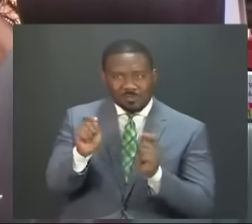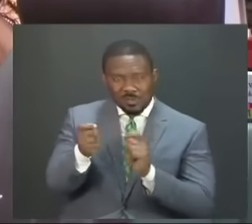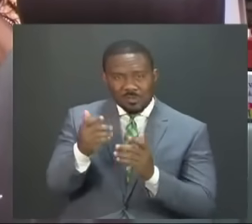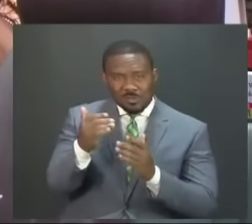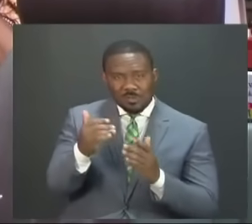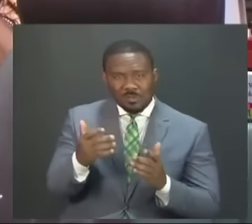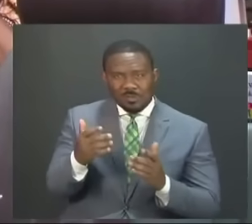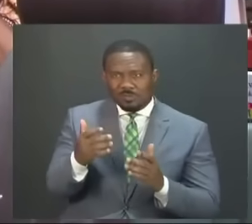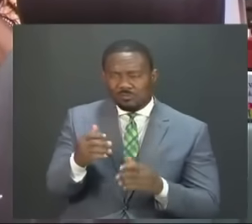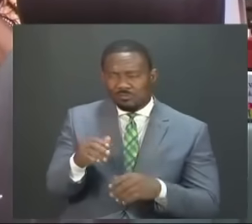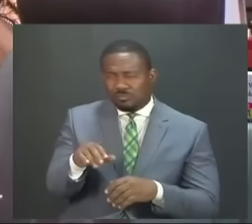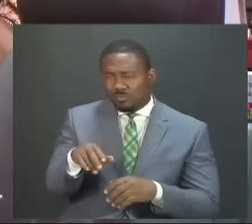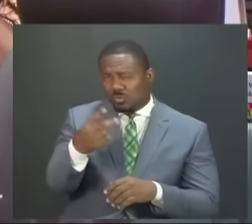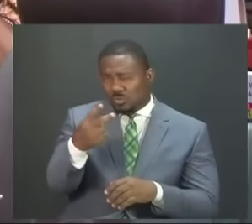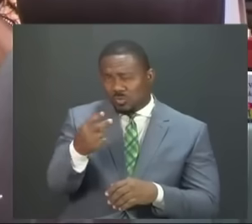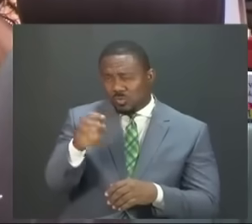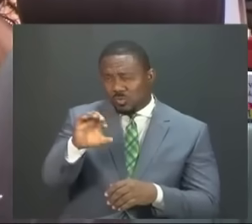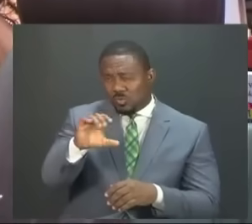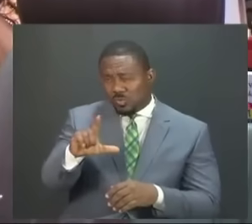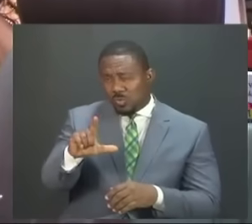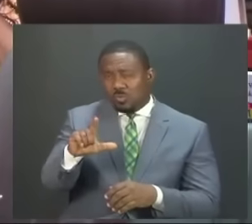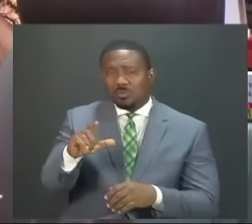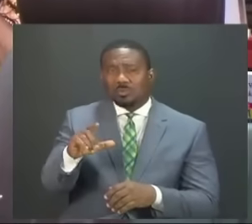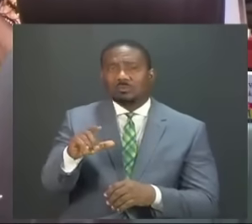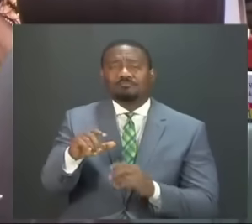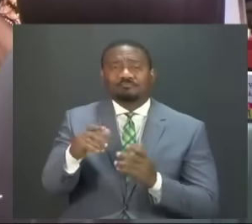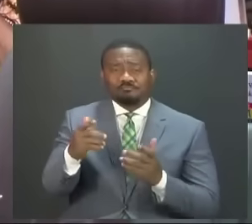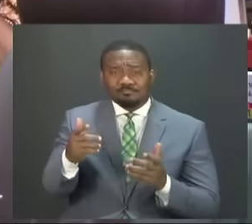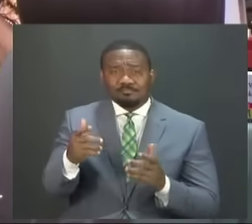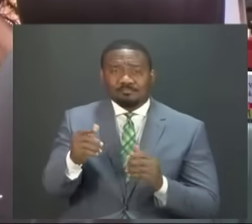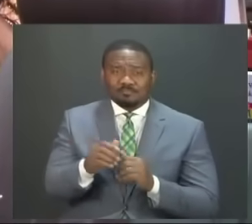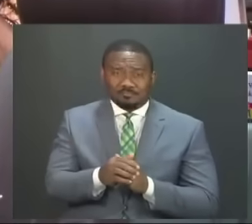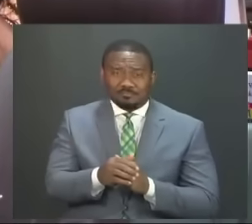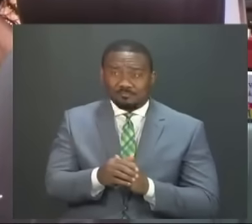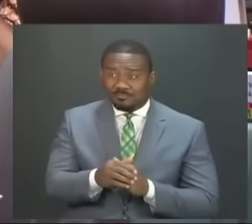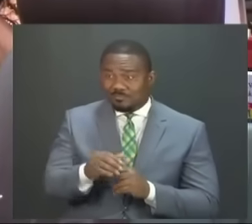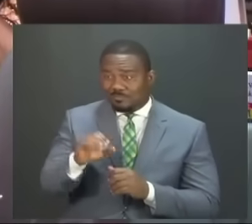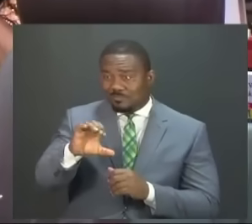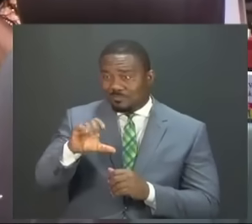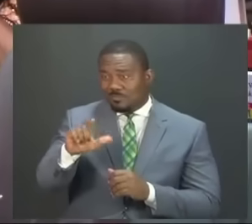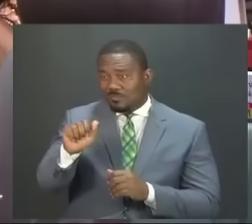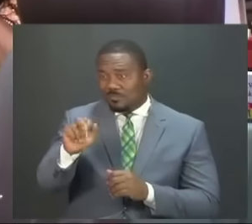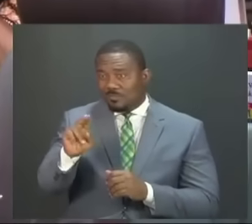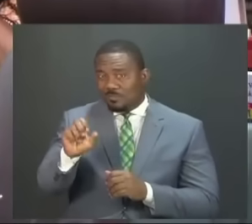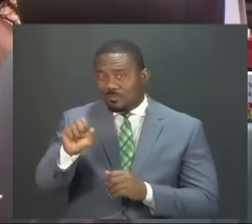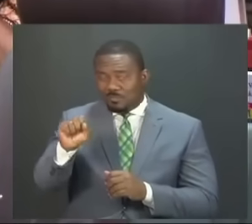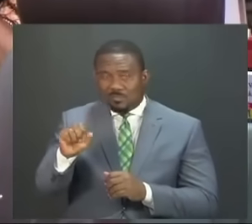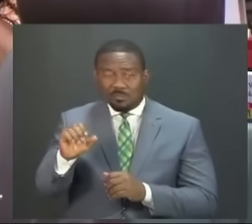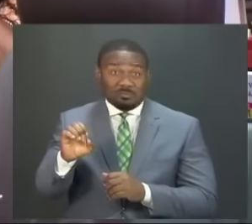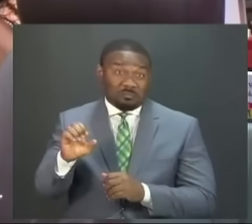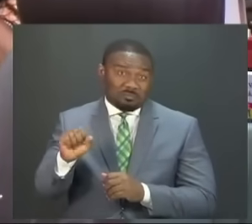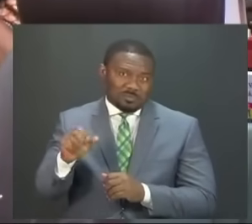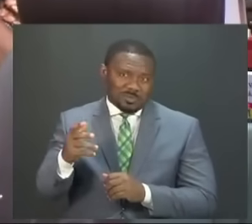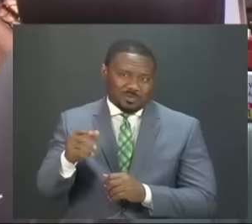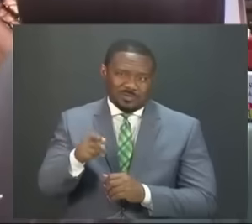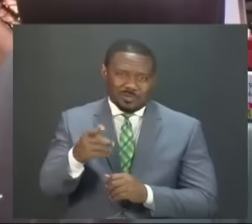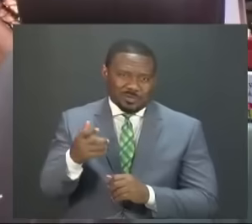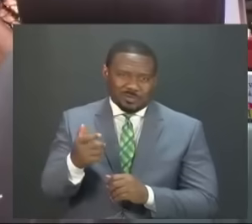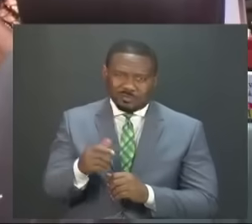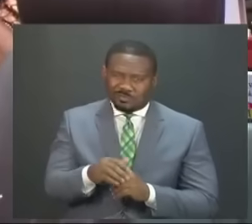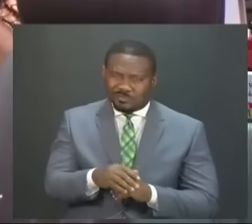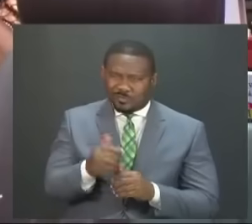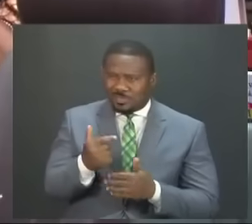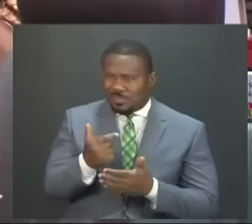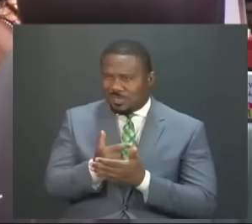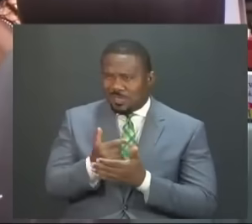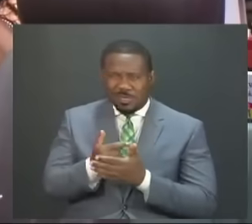2 clauses, just 2 clauses of the Ghana Scholarships Authority Bill. Just 2 clauses, Mr.